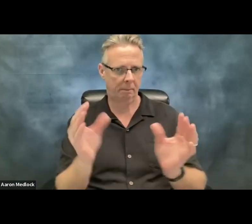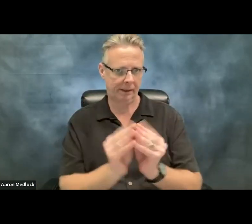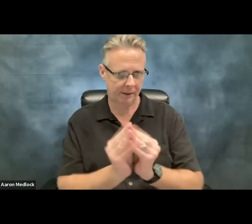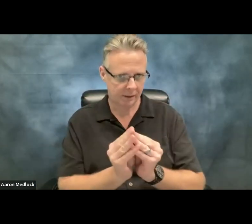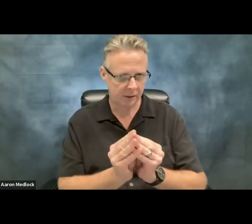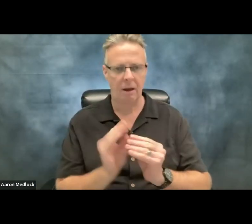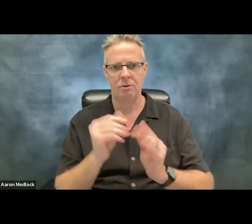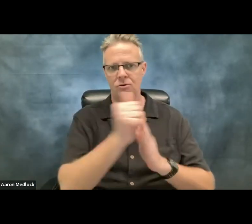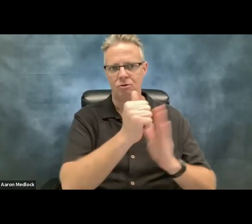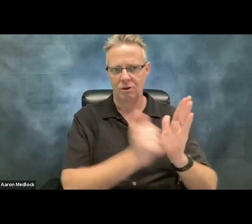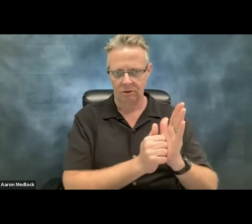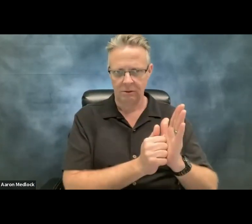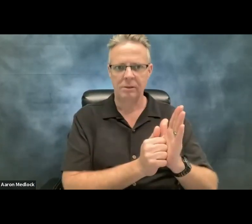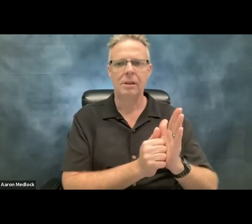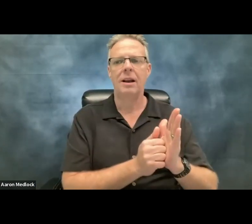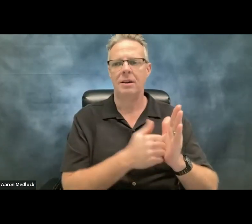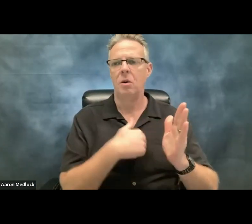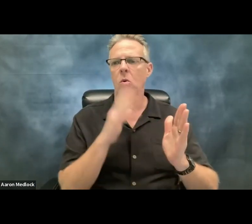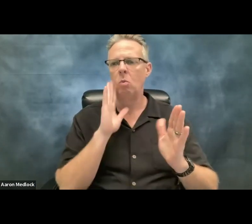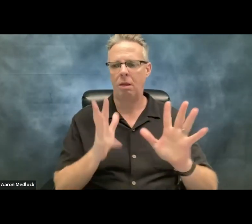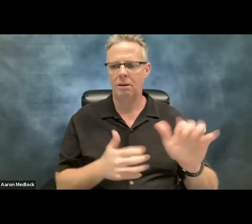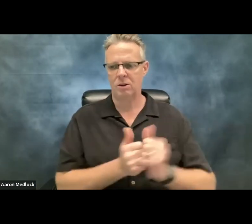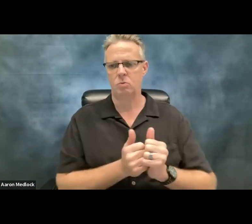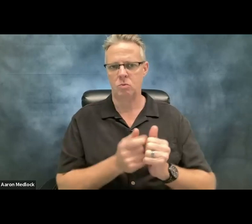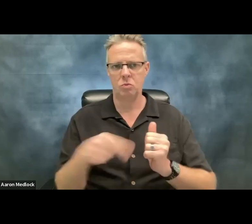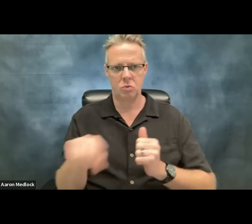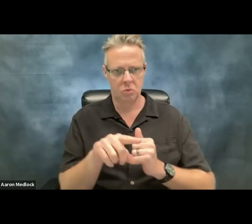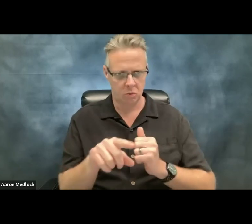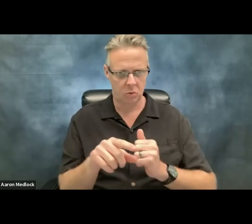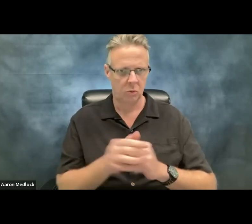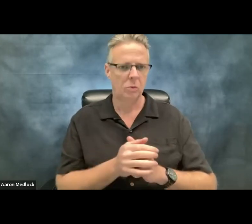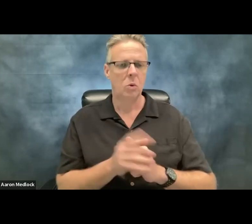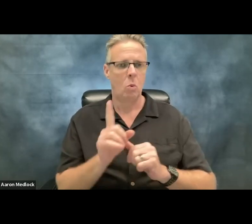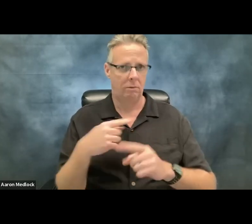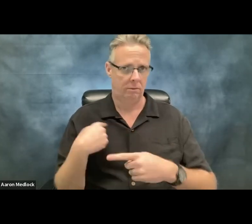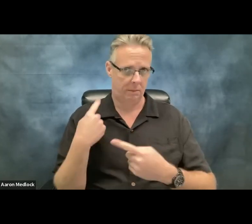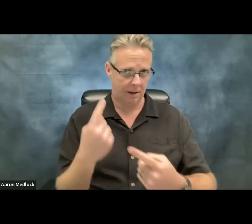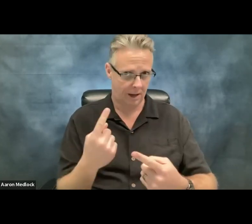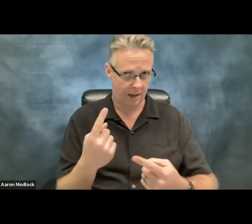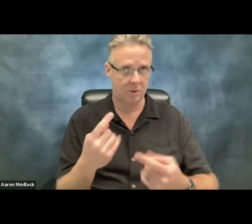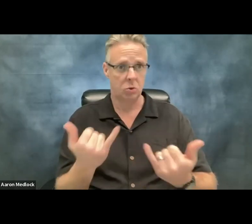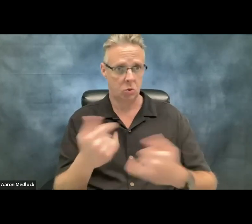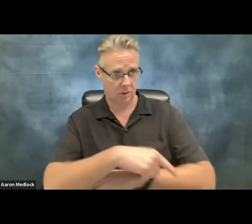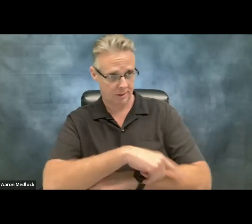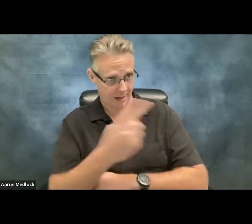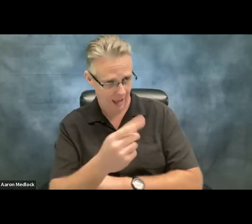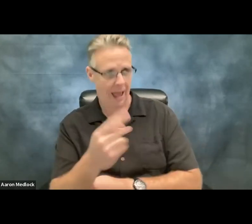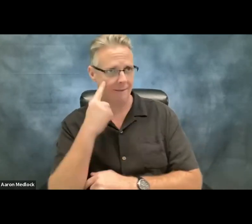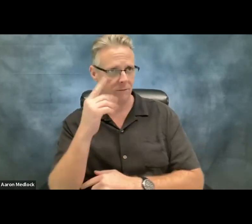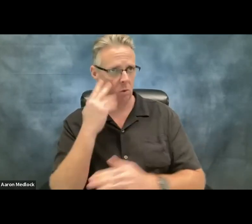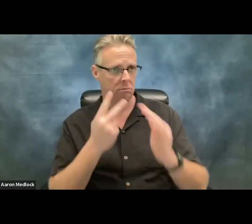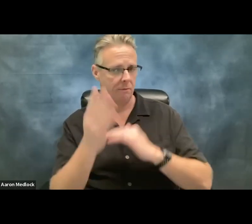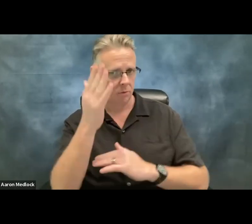our agenda, and then of course catch you up on where we've been, where we are today, and where we're going. So I'm going to